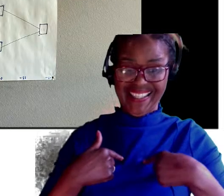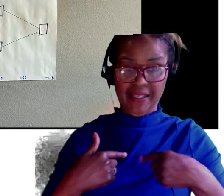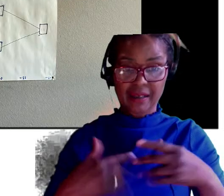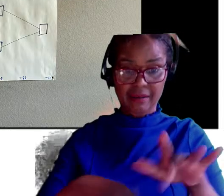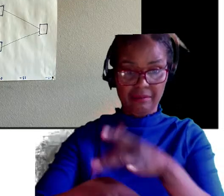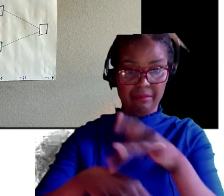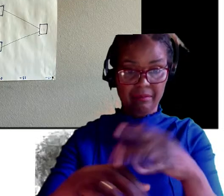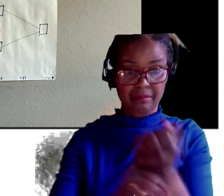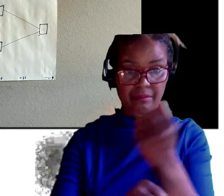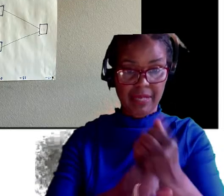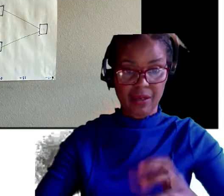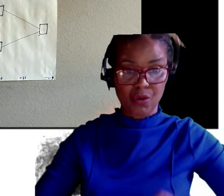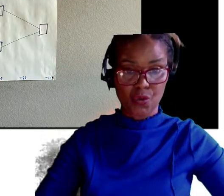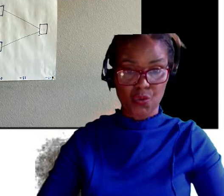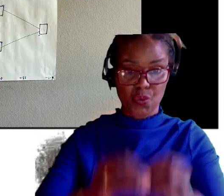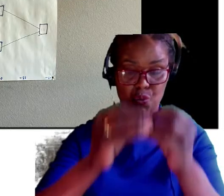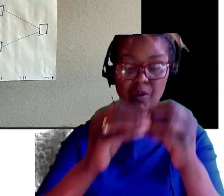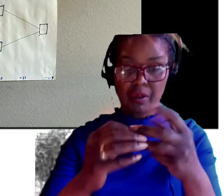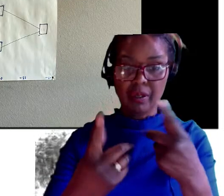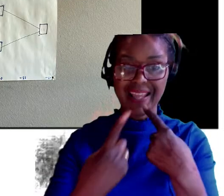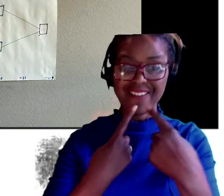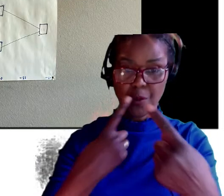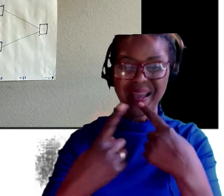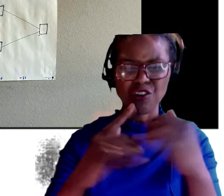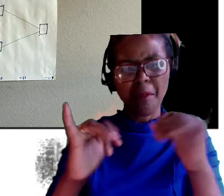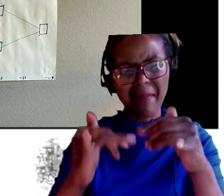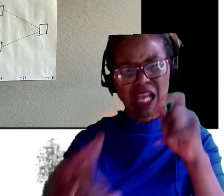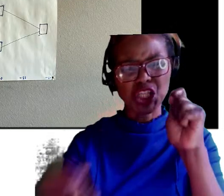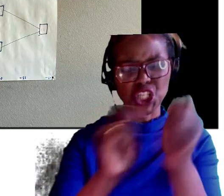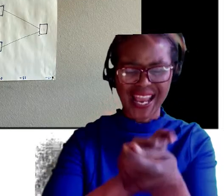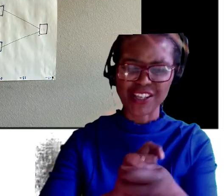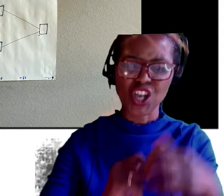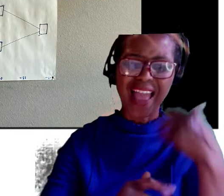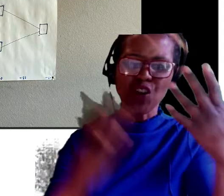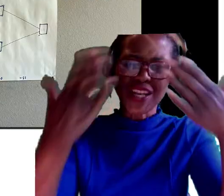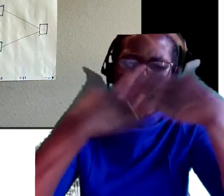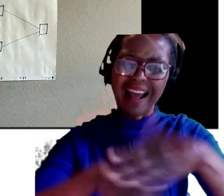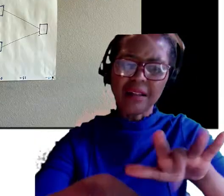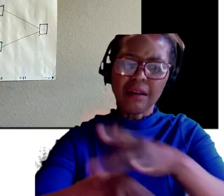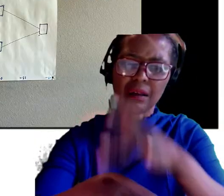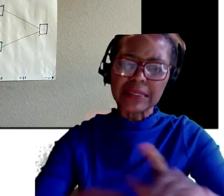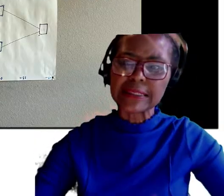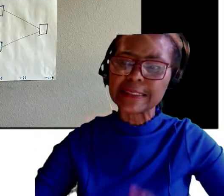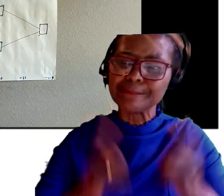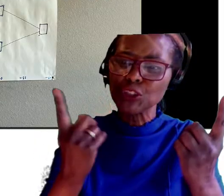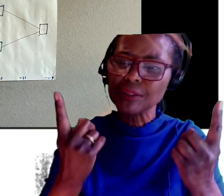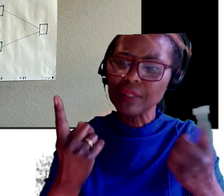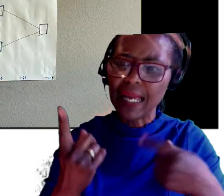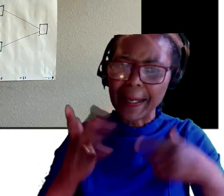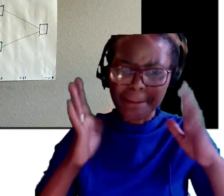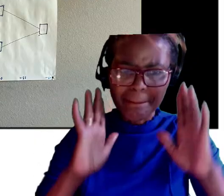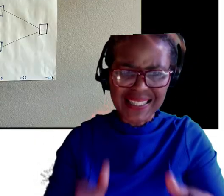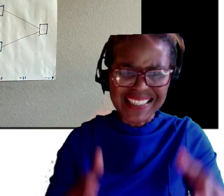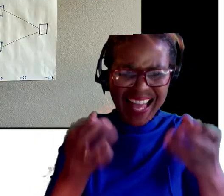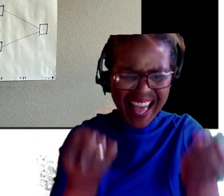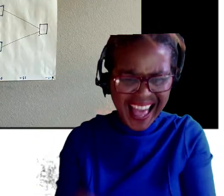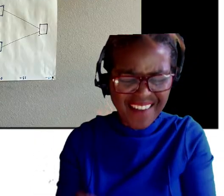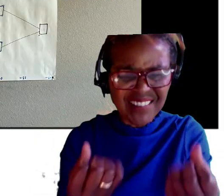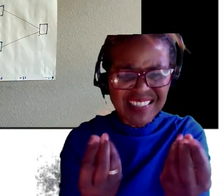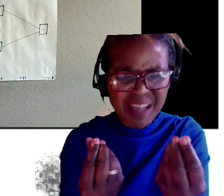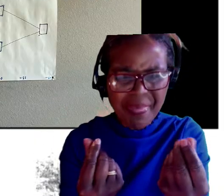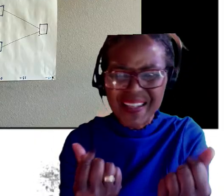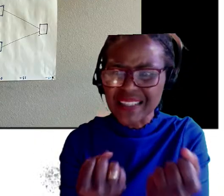core dramatic information might change from one performance to the next, I needed a different kind of anchor for all of